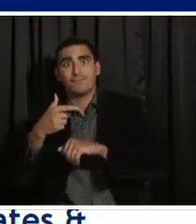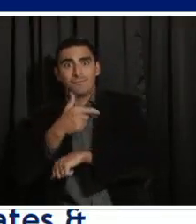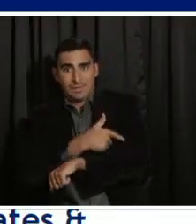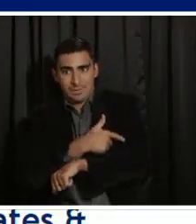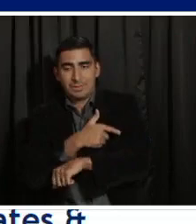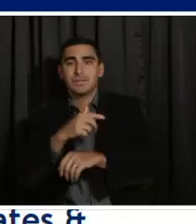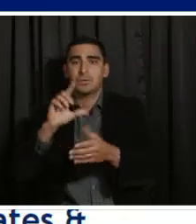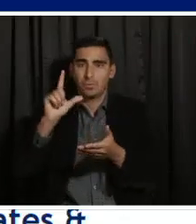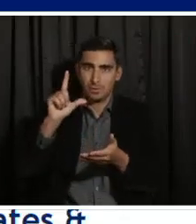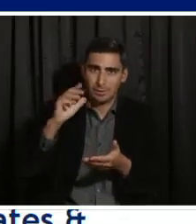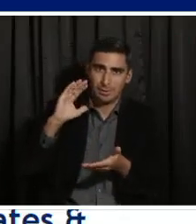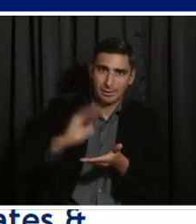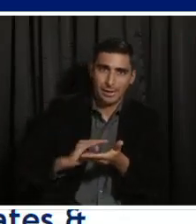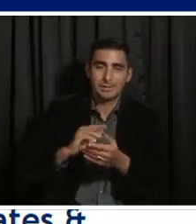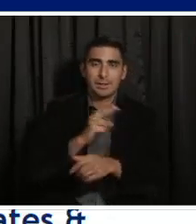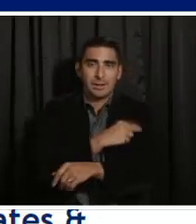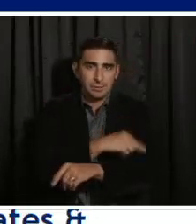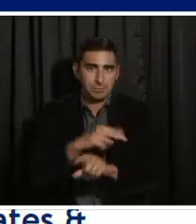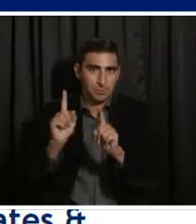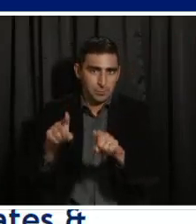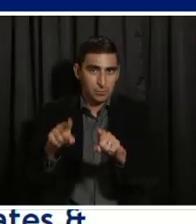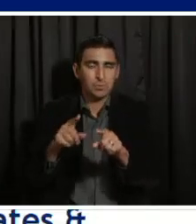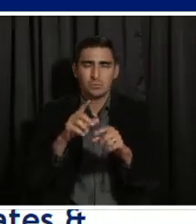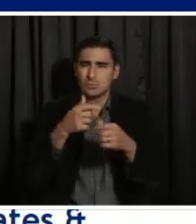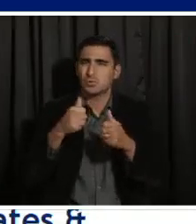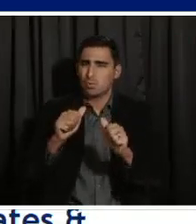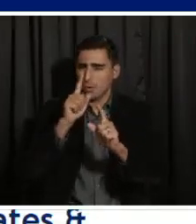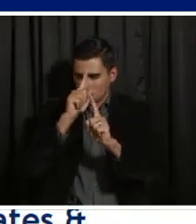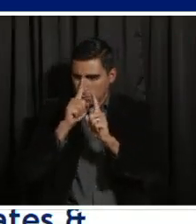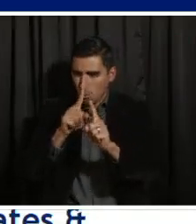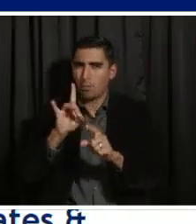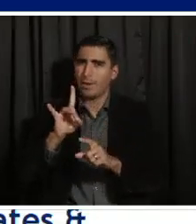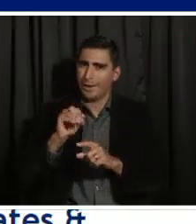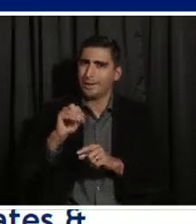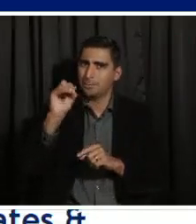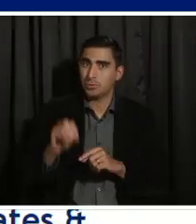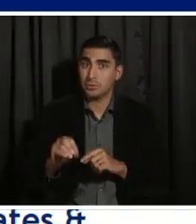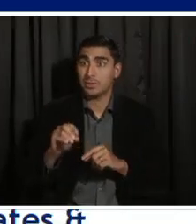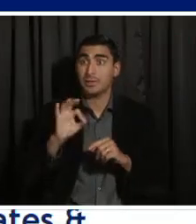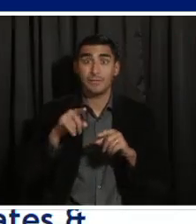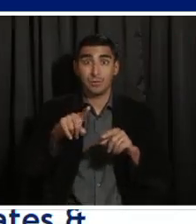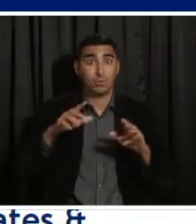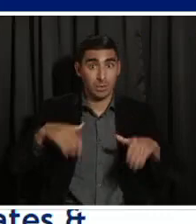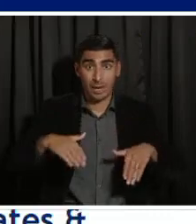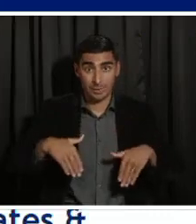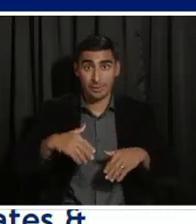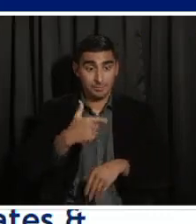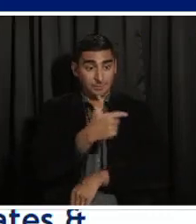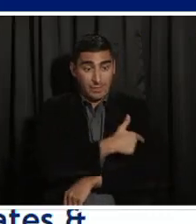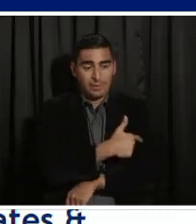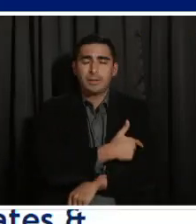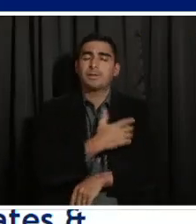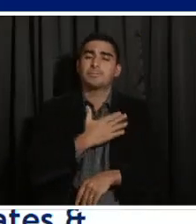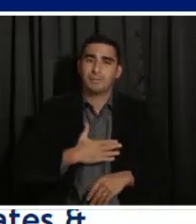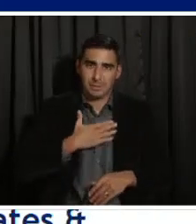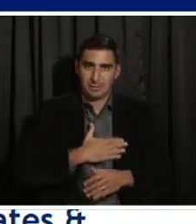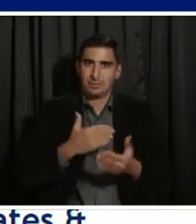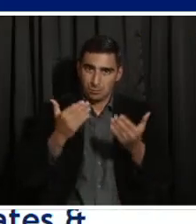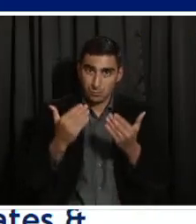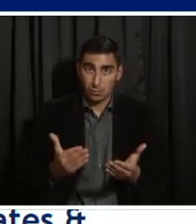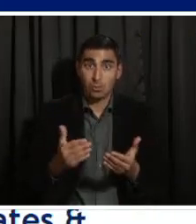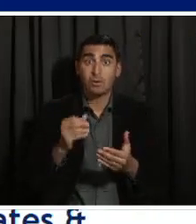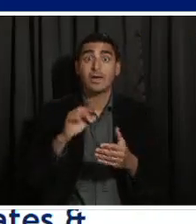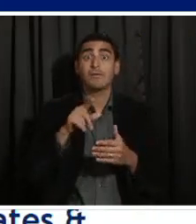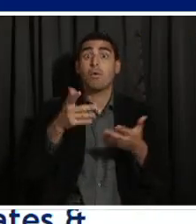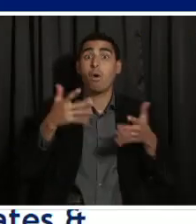Let's aspire to achieve those rates, and let's actually do it. I mean, if you haven't been vaccinated, go out and get it done. If you've been